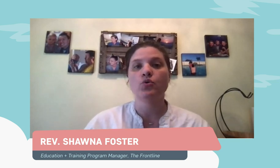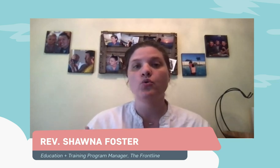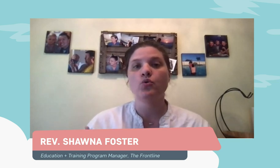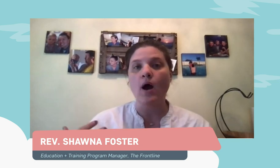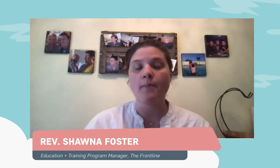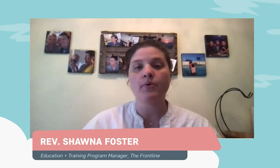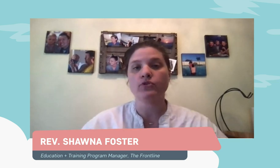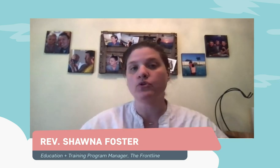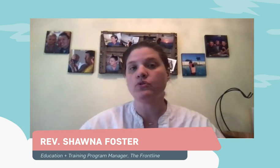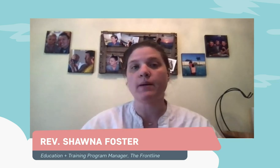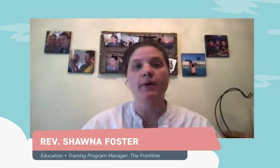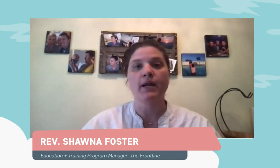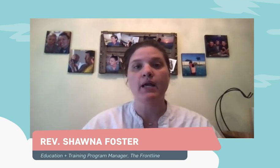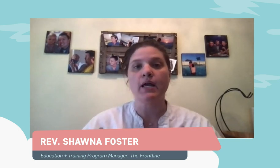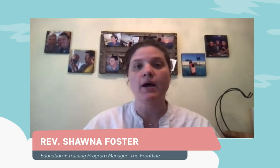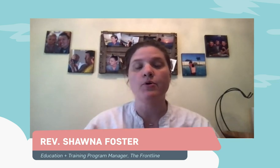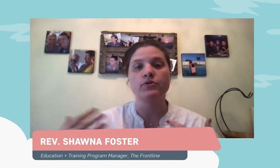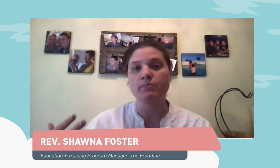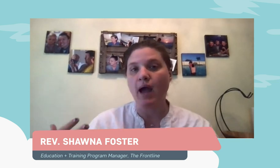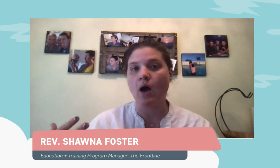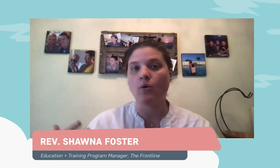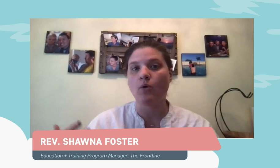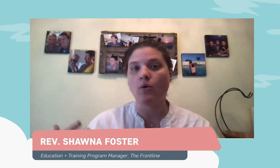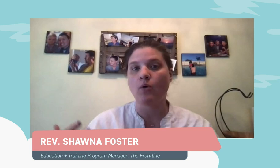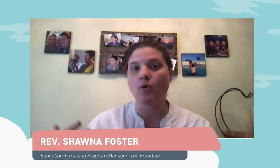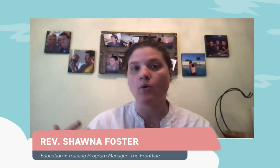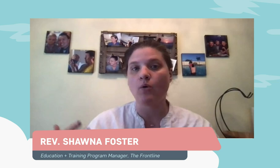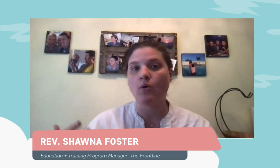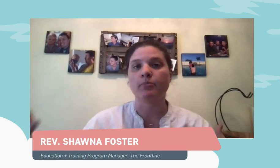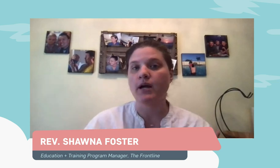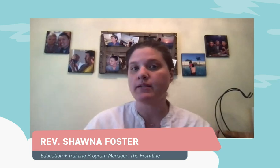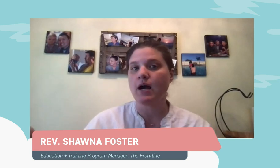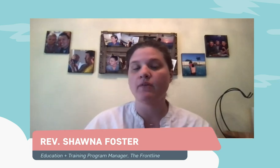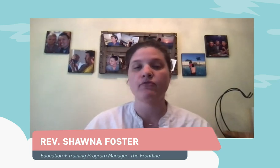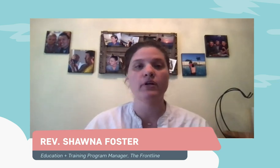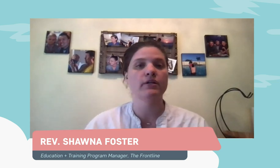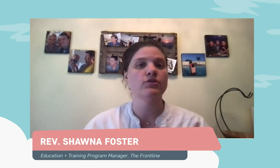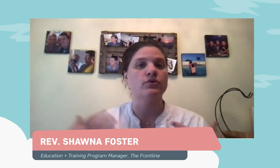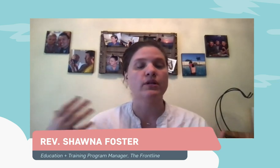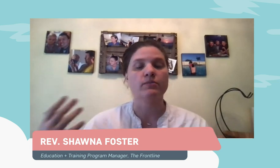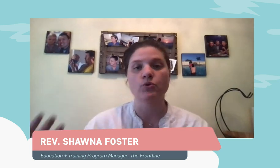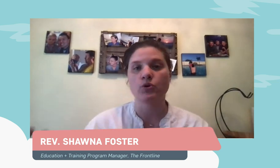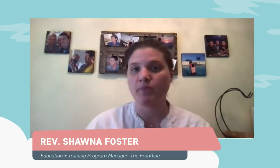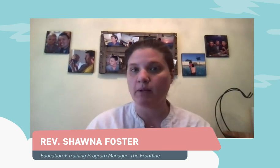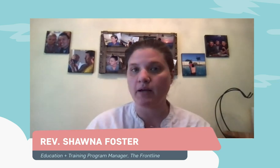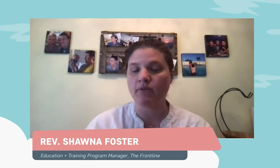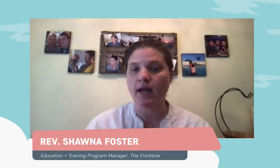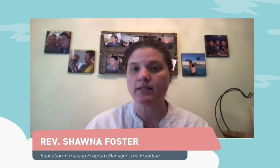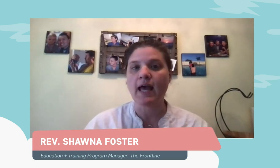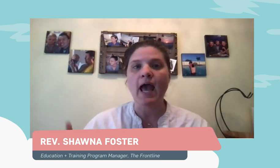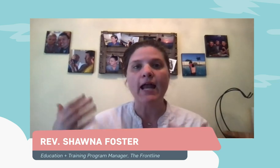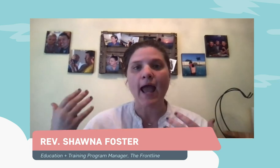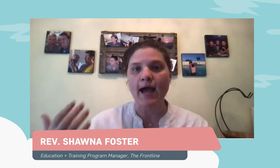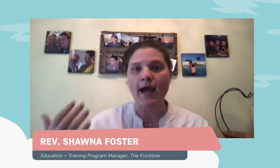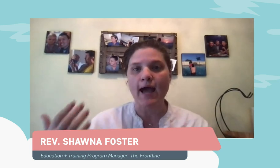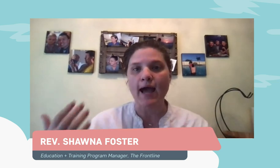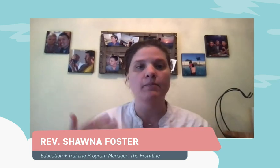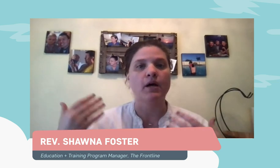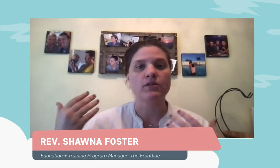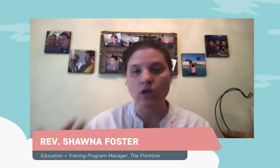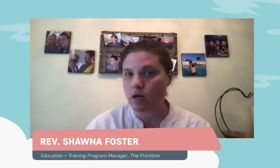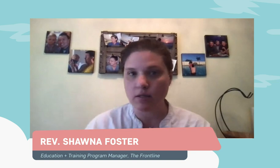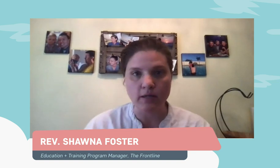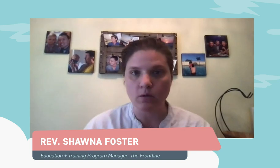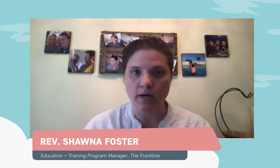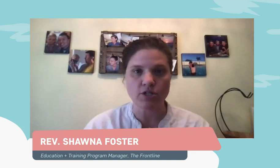when you go up to somebody who's in power, who's holding a press conference or some sort of public event, and ask